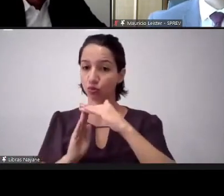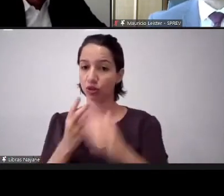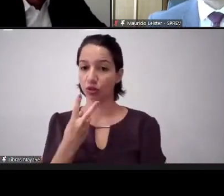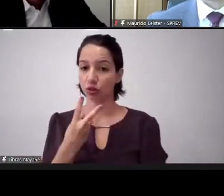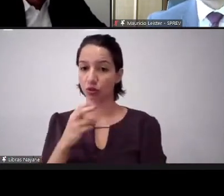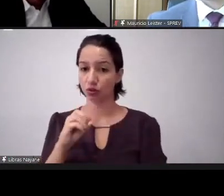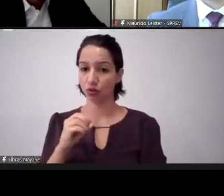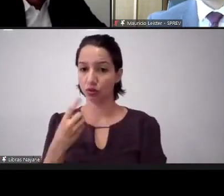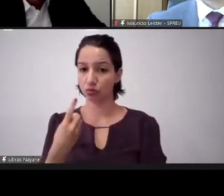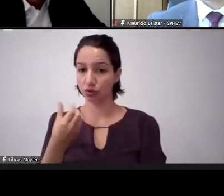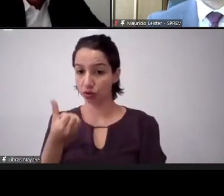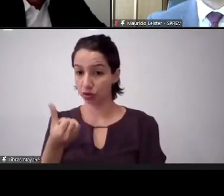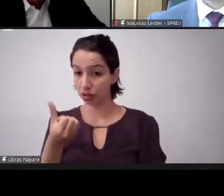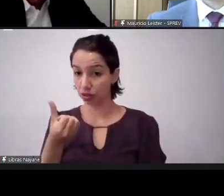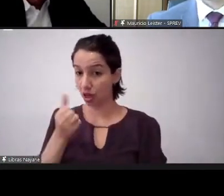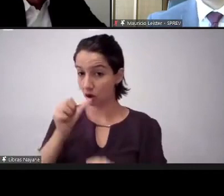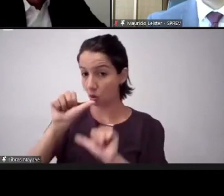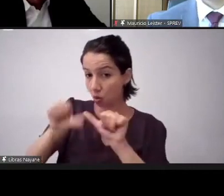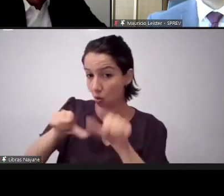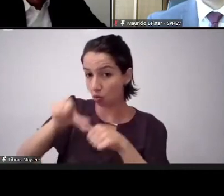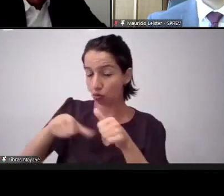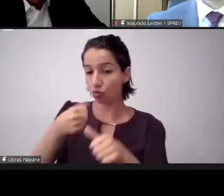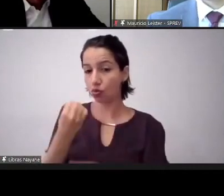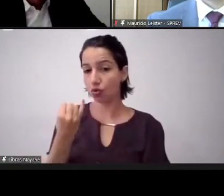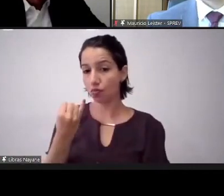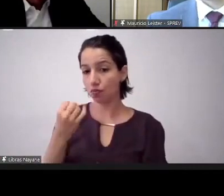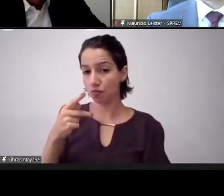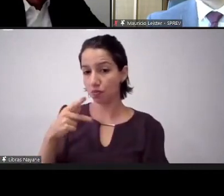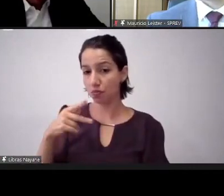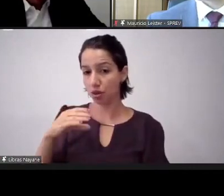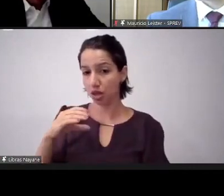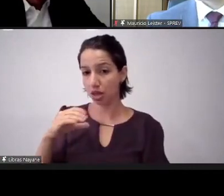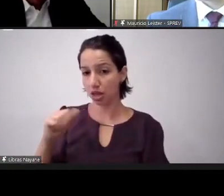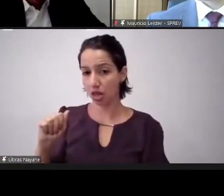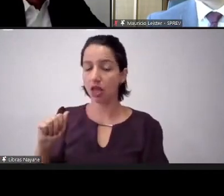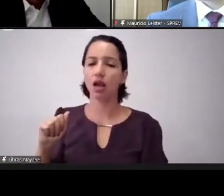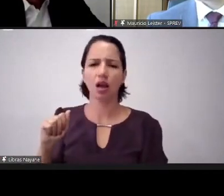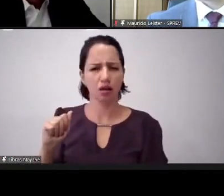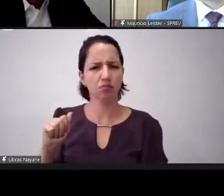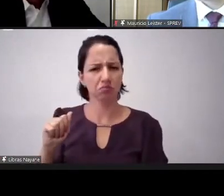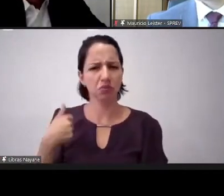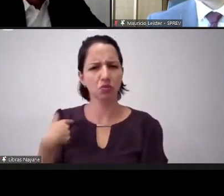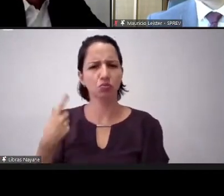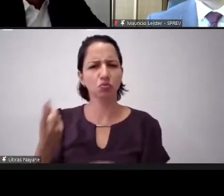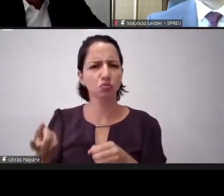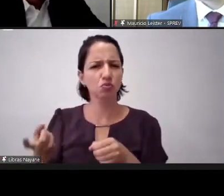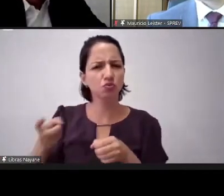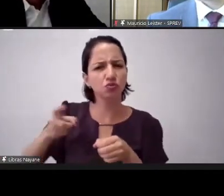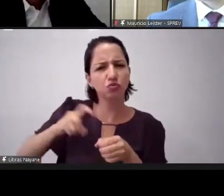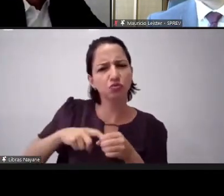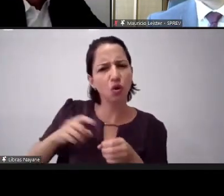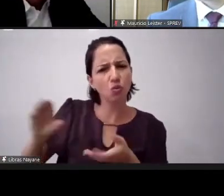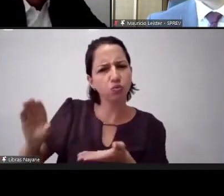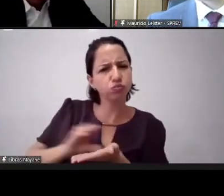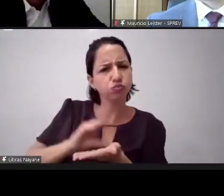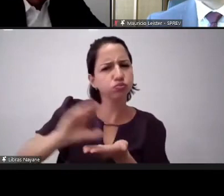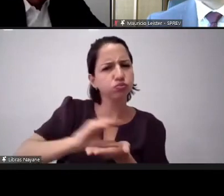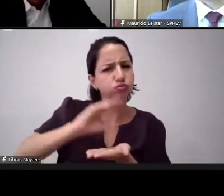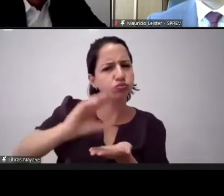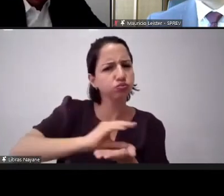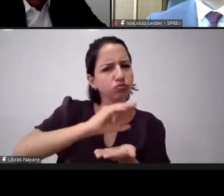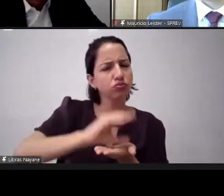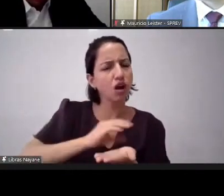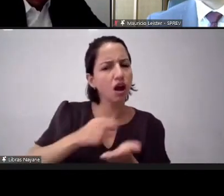of expenses is also corrected by IPCA. With the recovery of